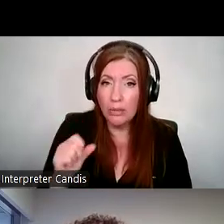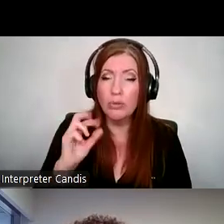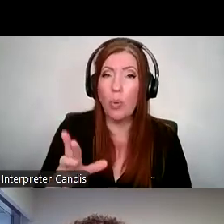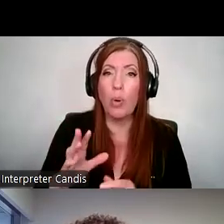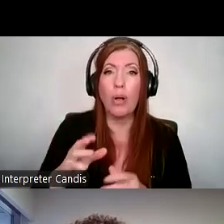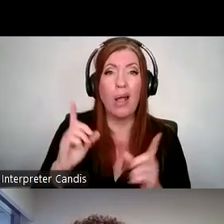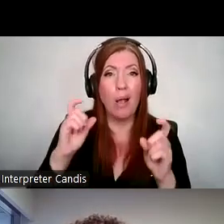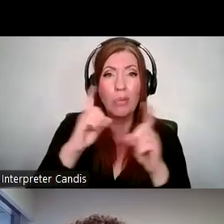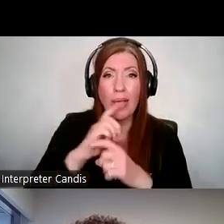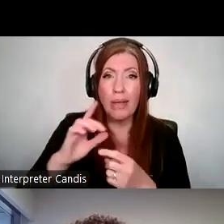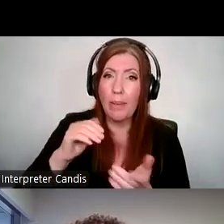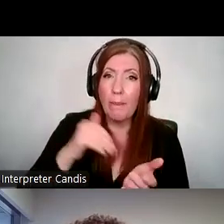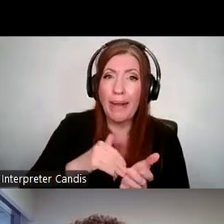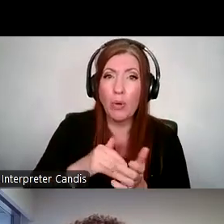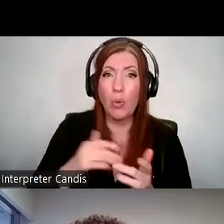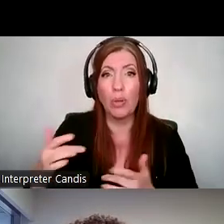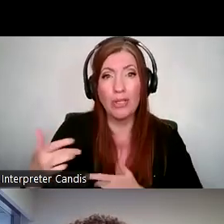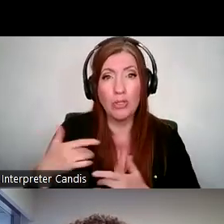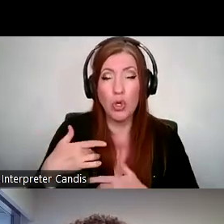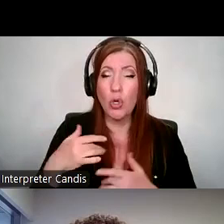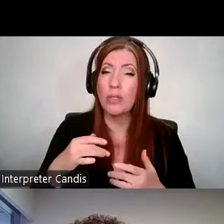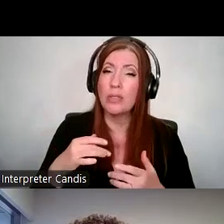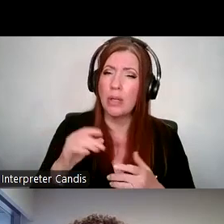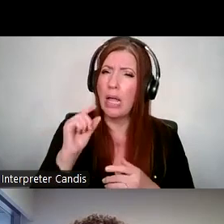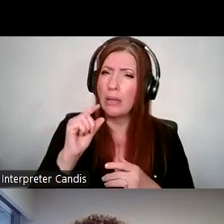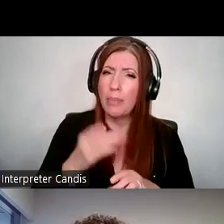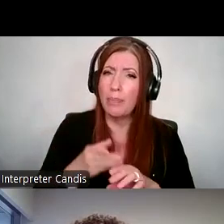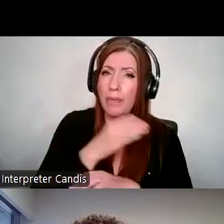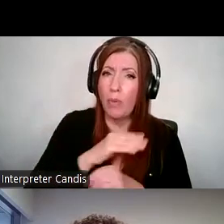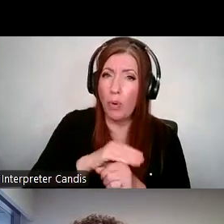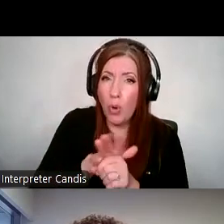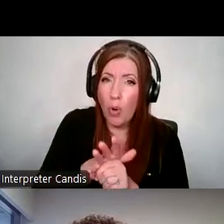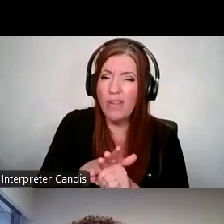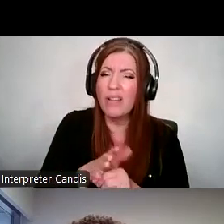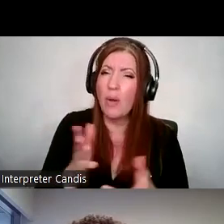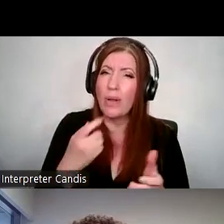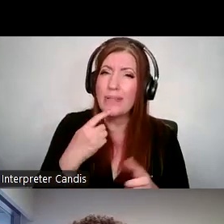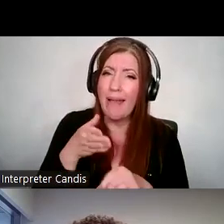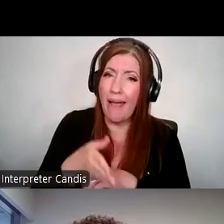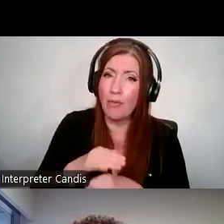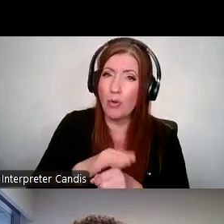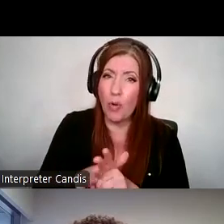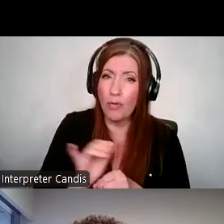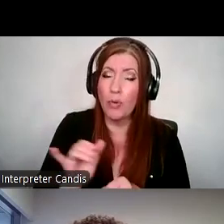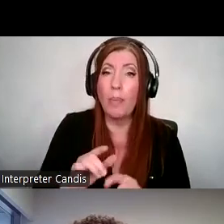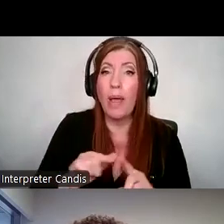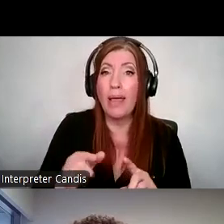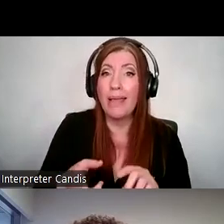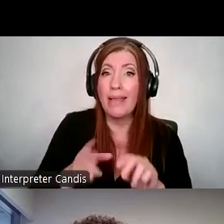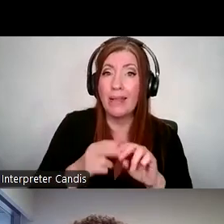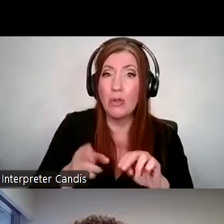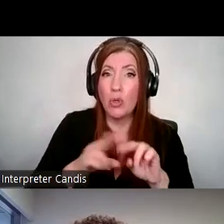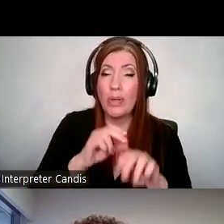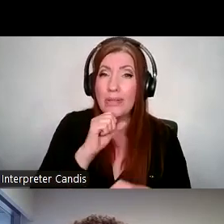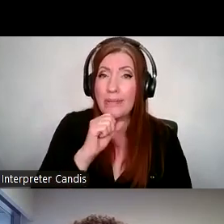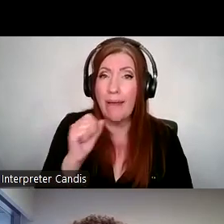Sometimes, an increase, and this was a little bit before COVID, and I definitely want to say after COVID, an increase in elderly in